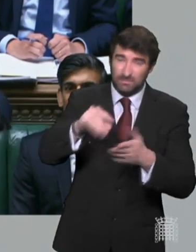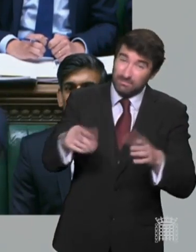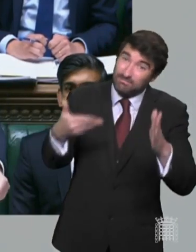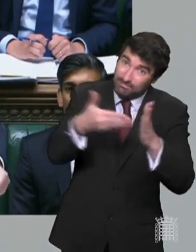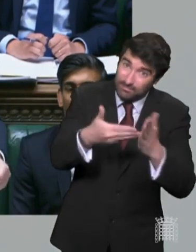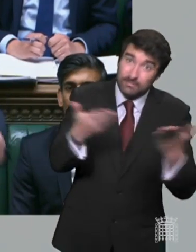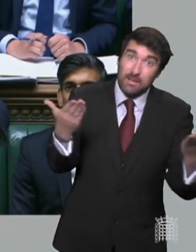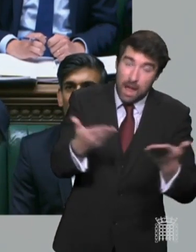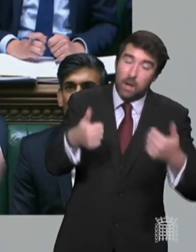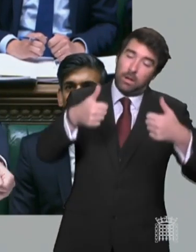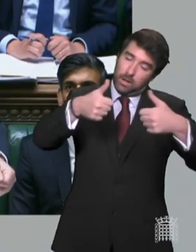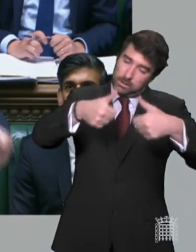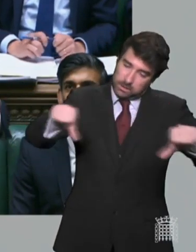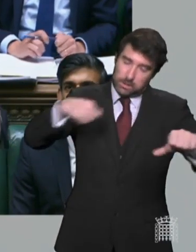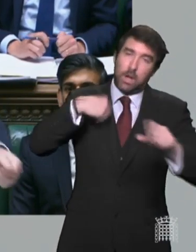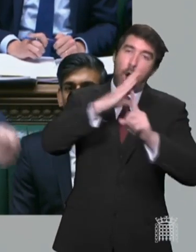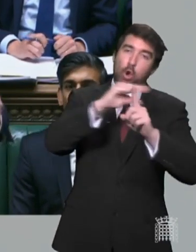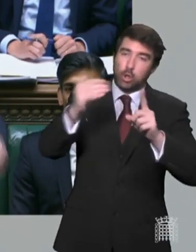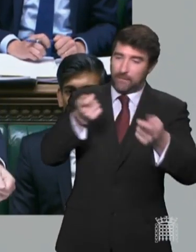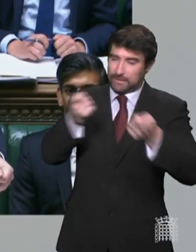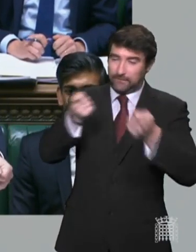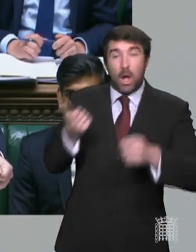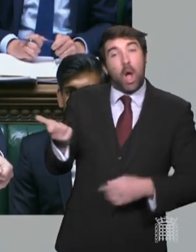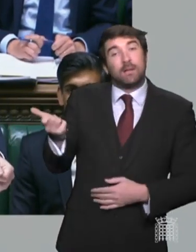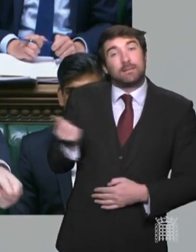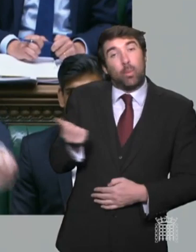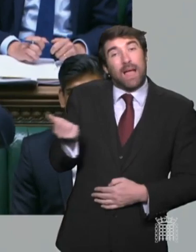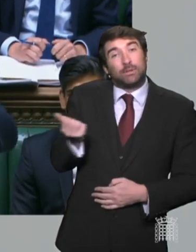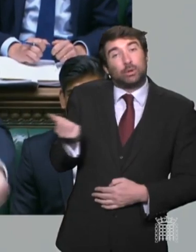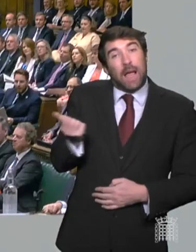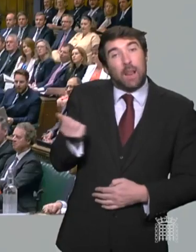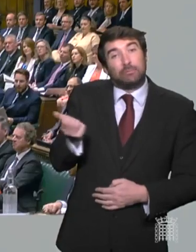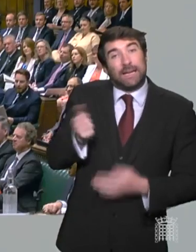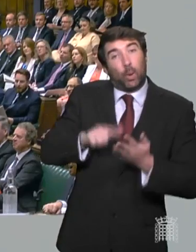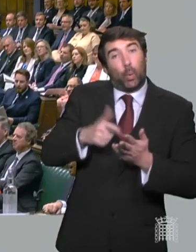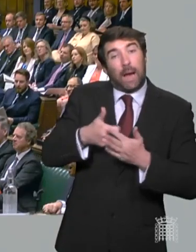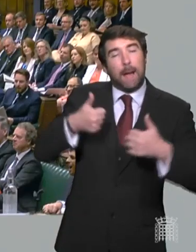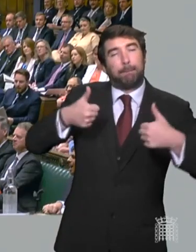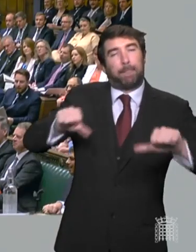seeing wages are rising, Mr. Speaker.